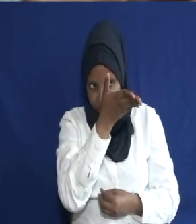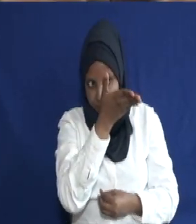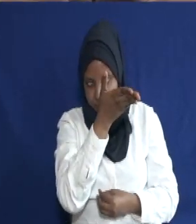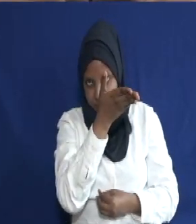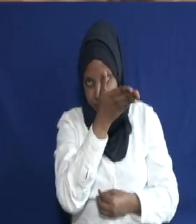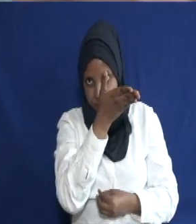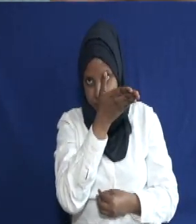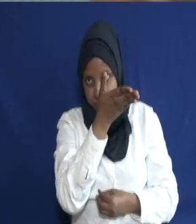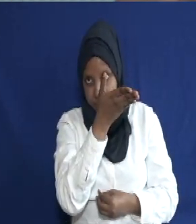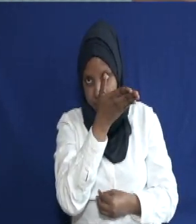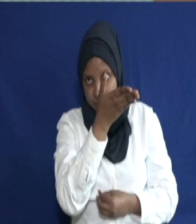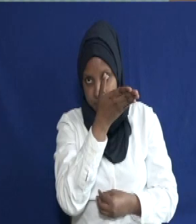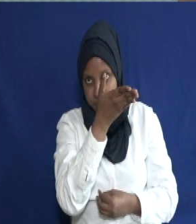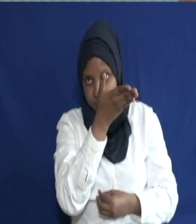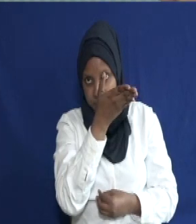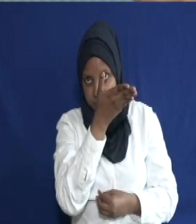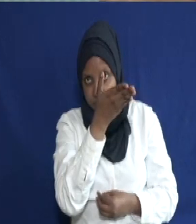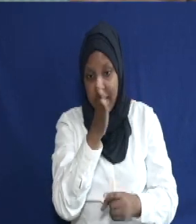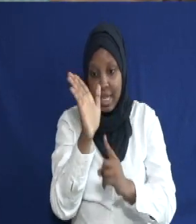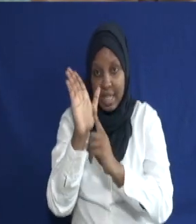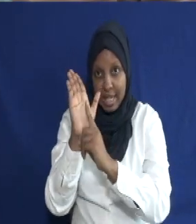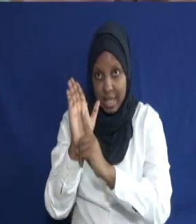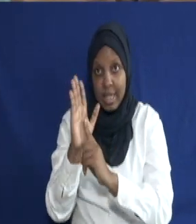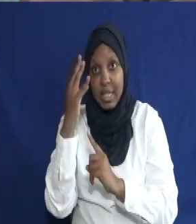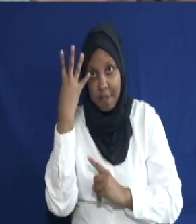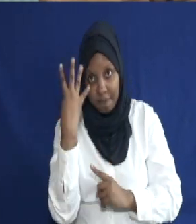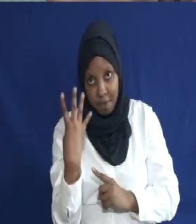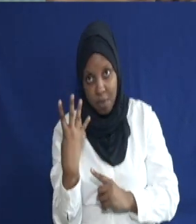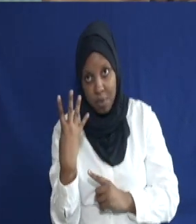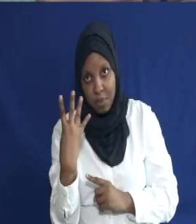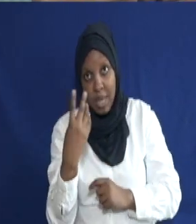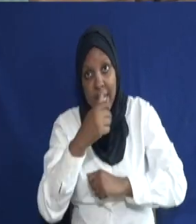x. 64 is equal to x cubed.